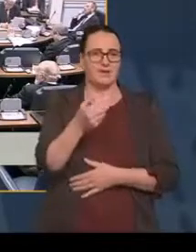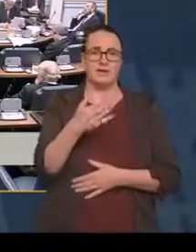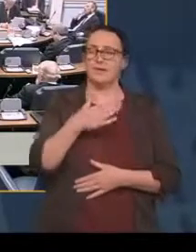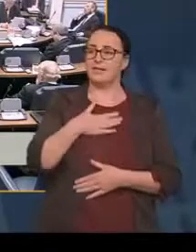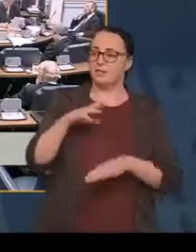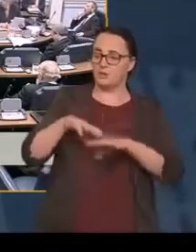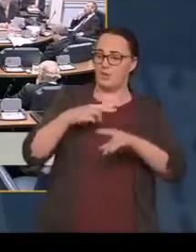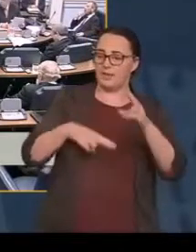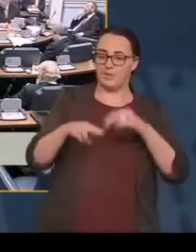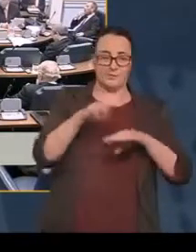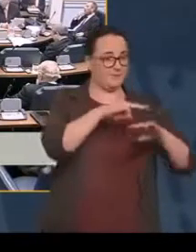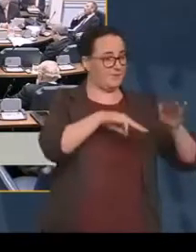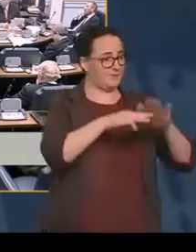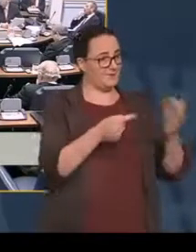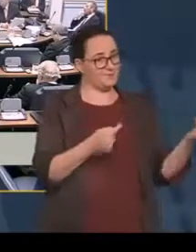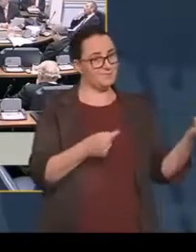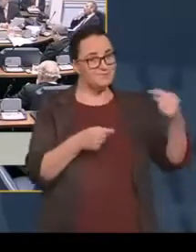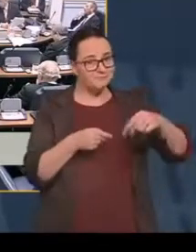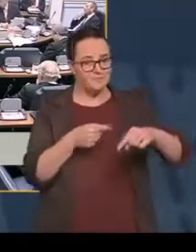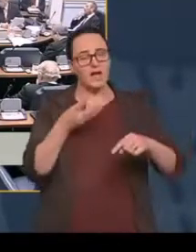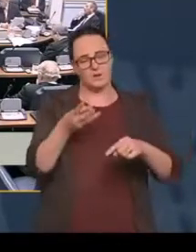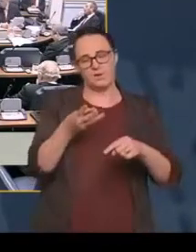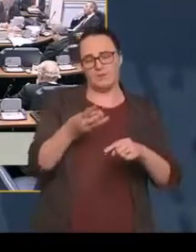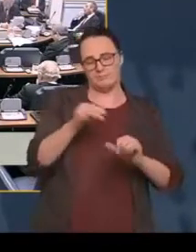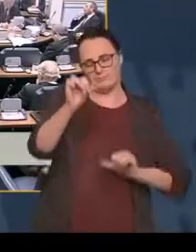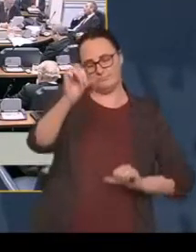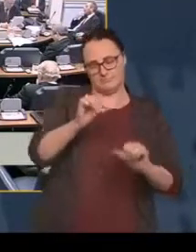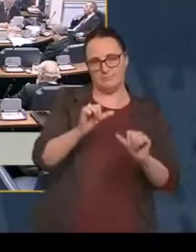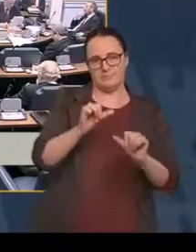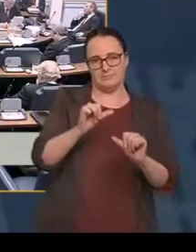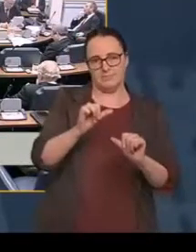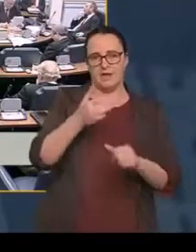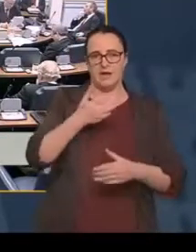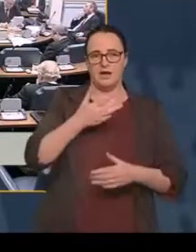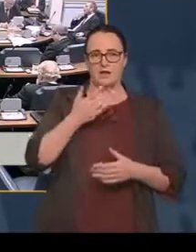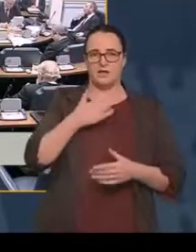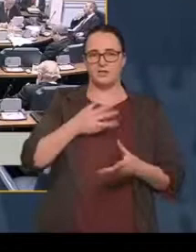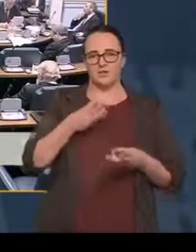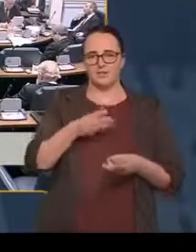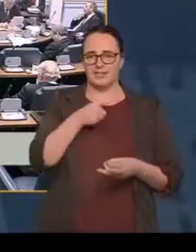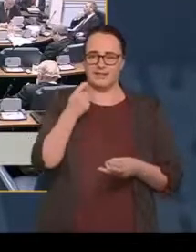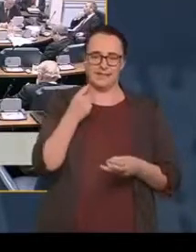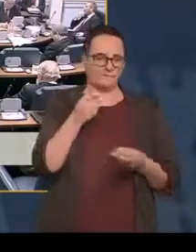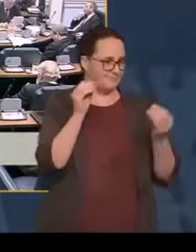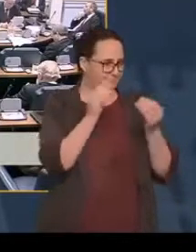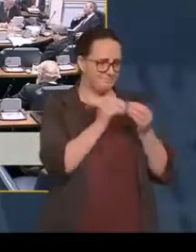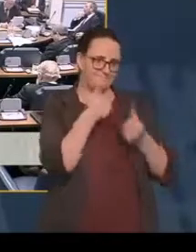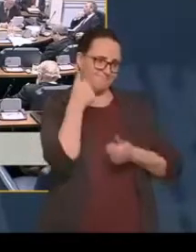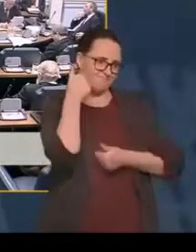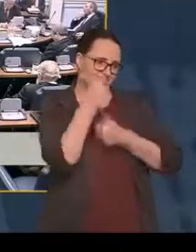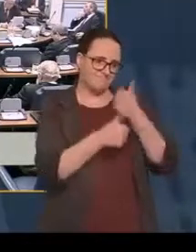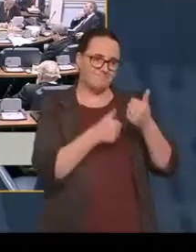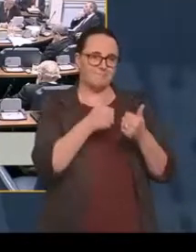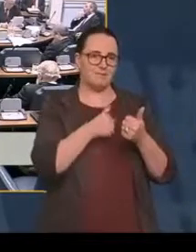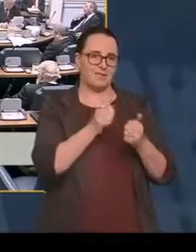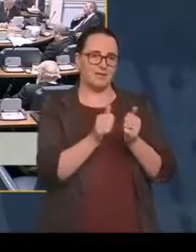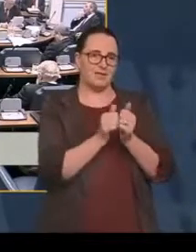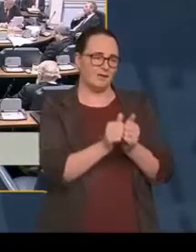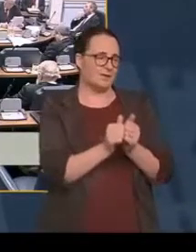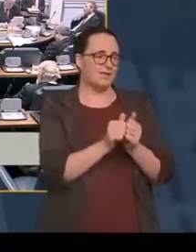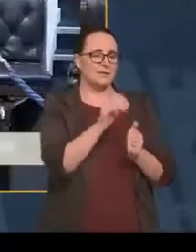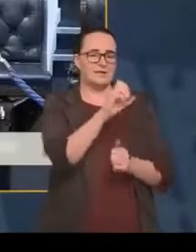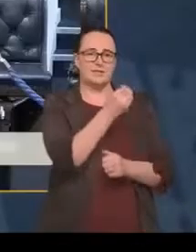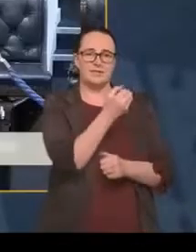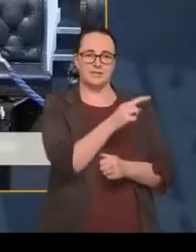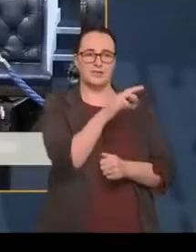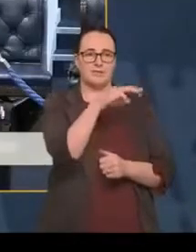I'd like to welcome the Minister to the House initially, and I will be brief. Look, I basically just want to compliment and congratulate my